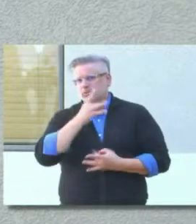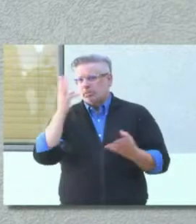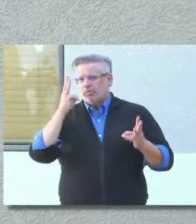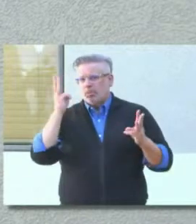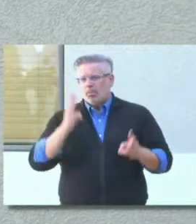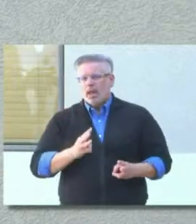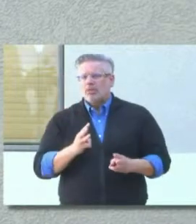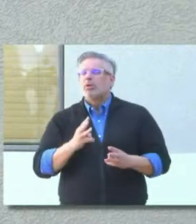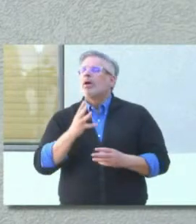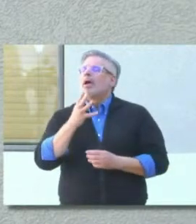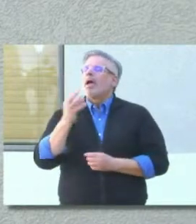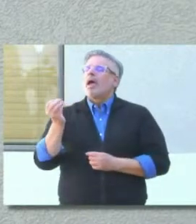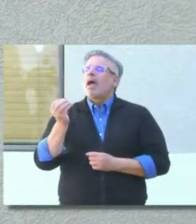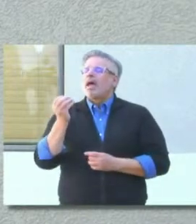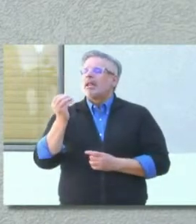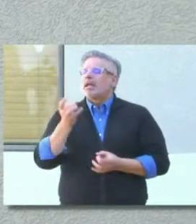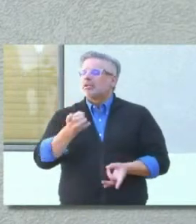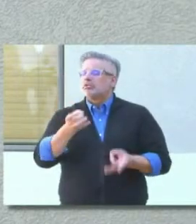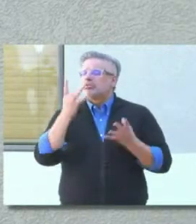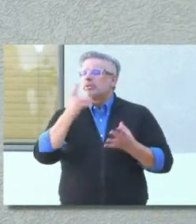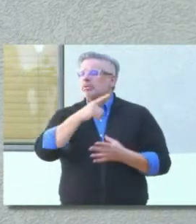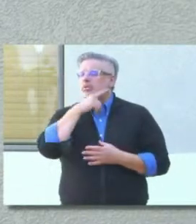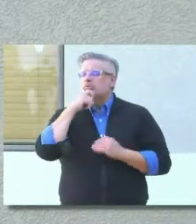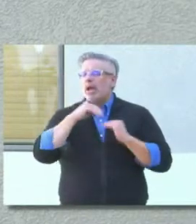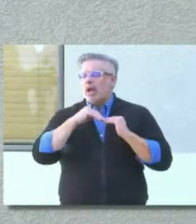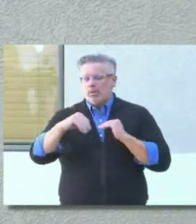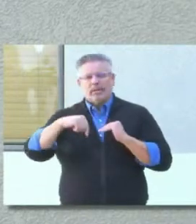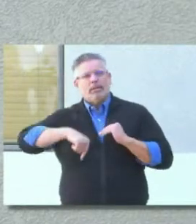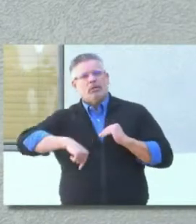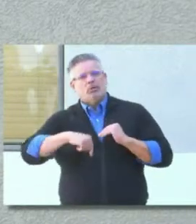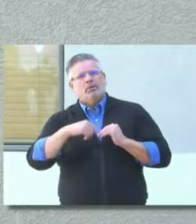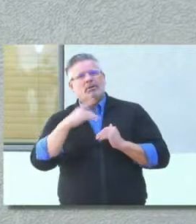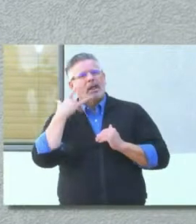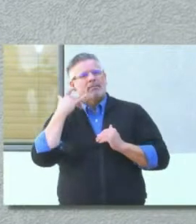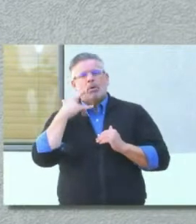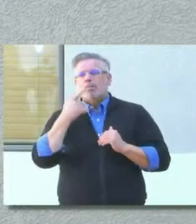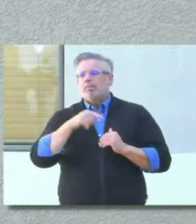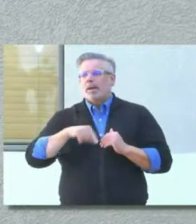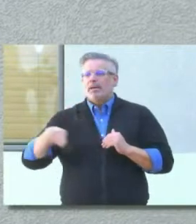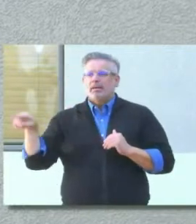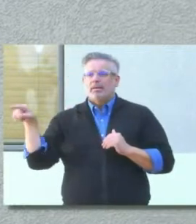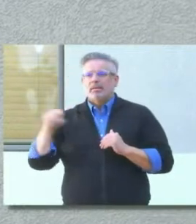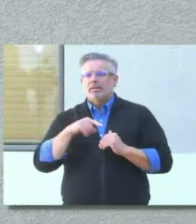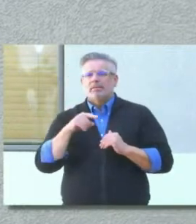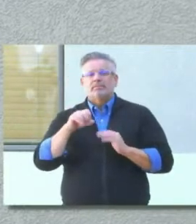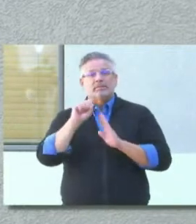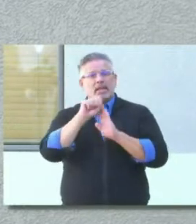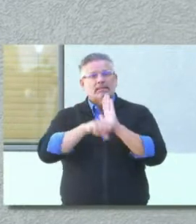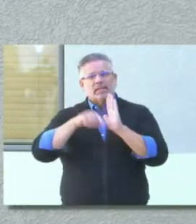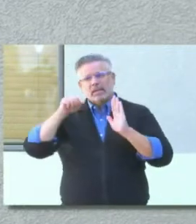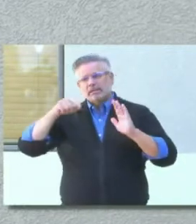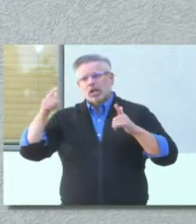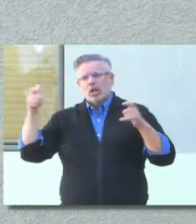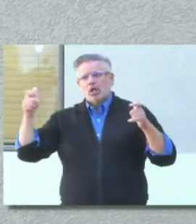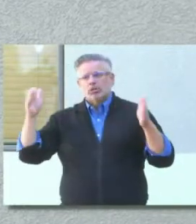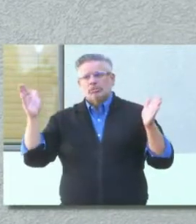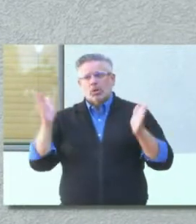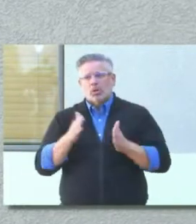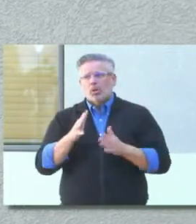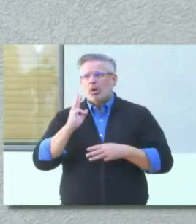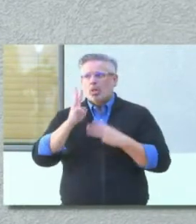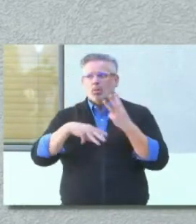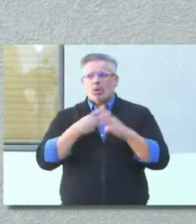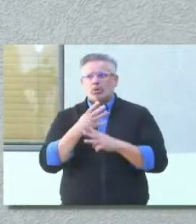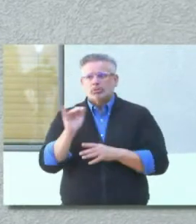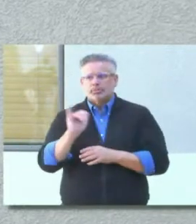weather and extreme drought, not only here in California, but across the state, across states, large and small, all around